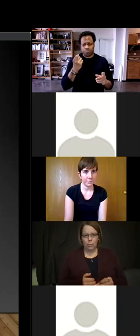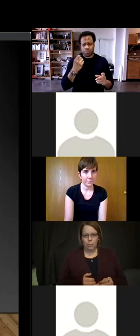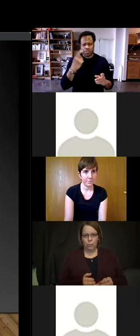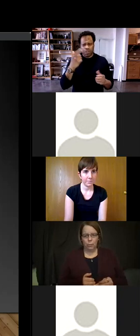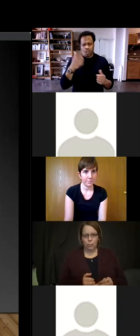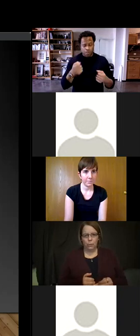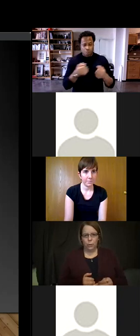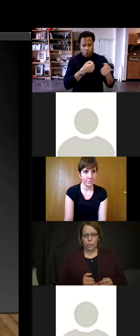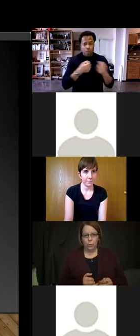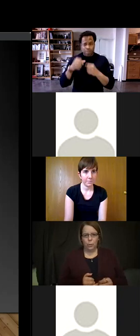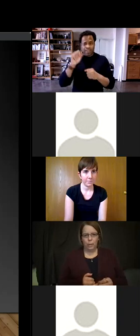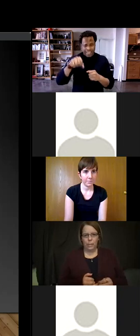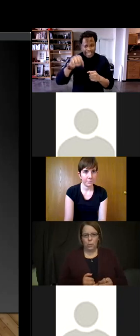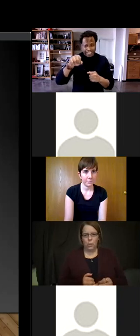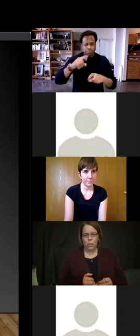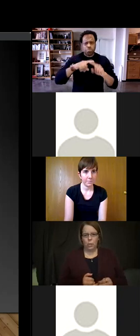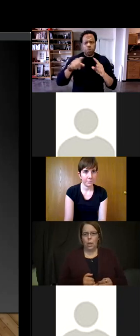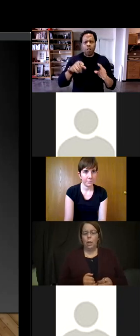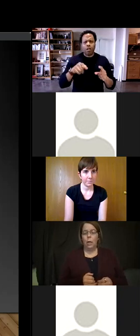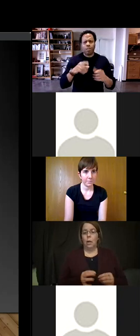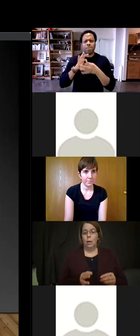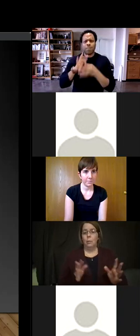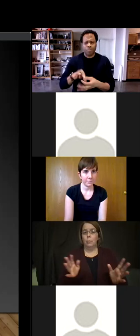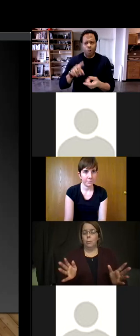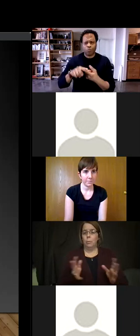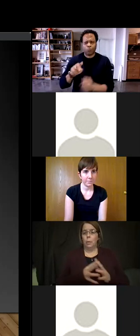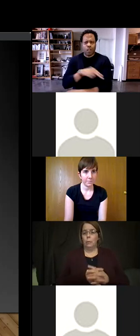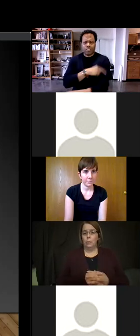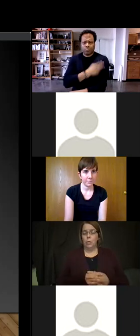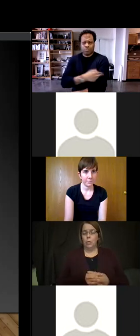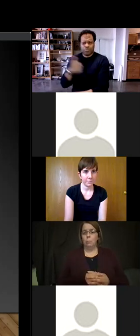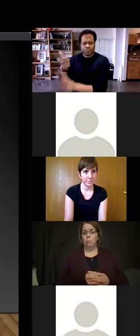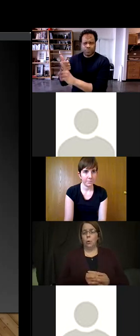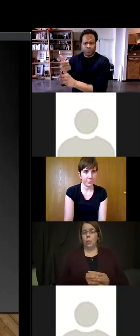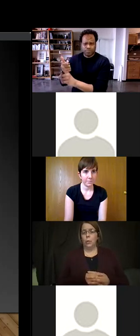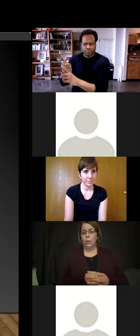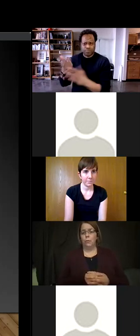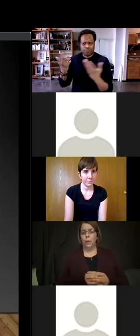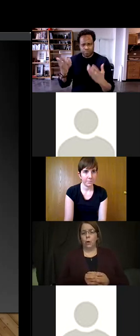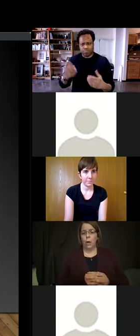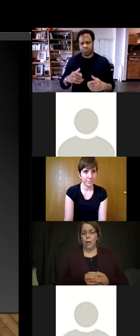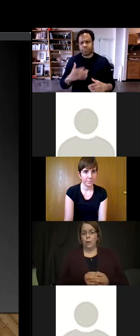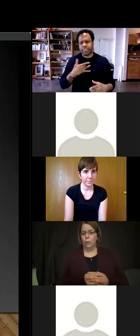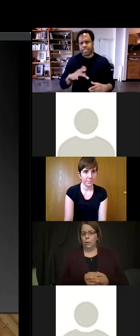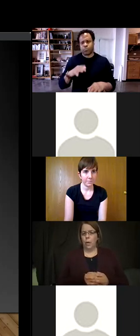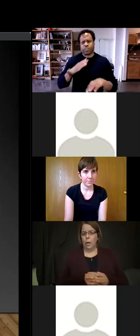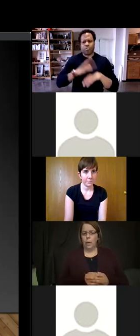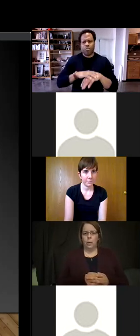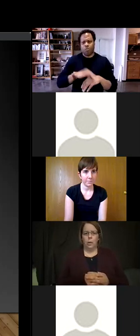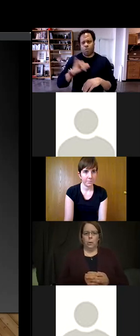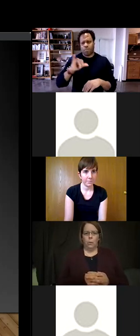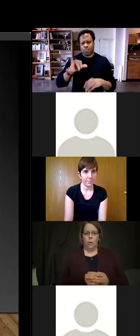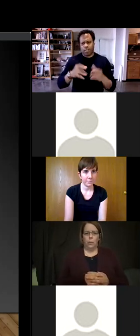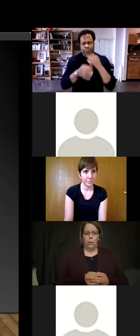I referring to in that situation? Like was mentioned earlier, VRI or